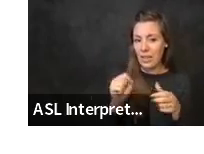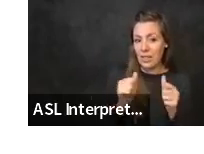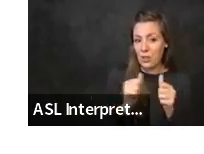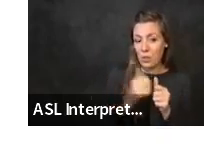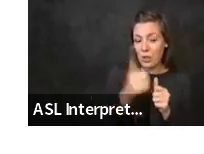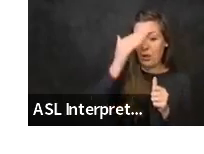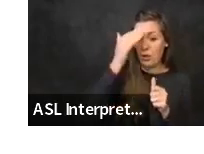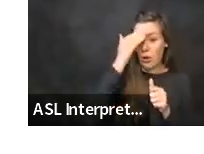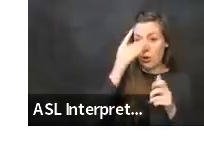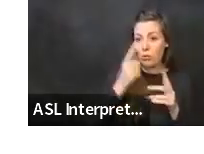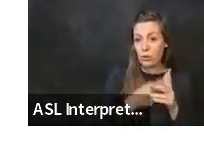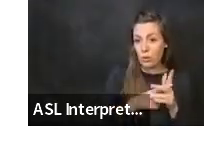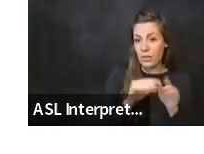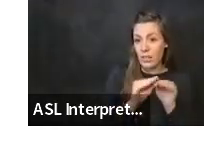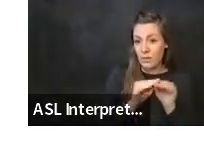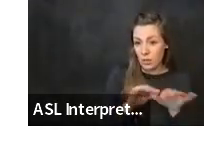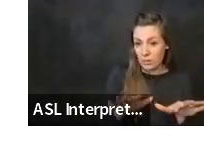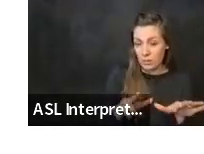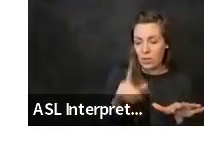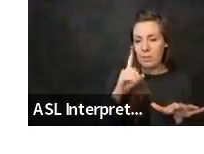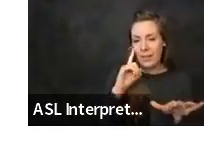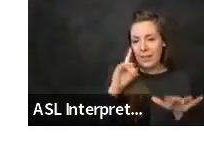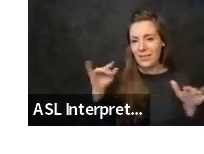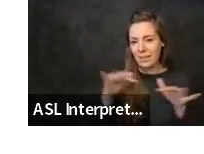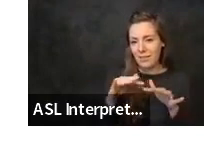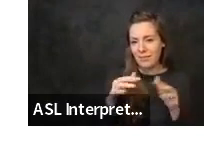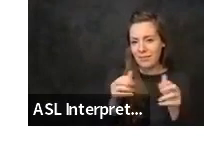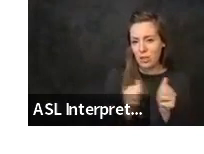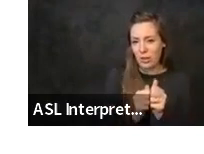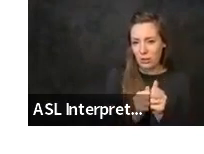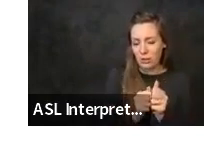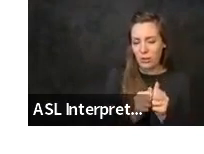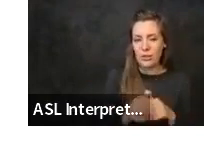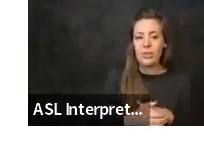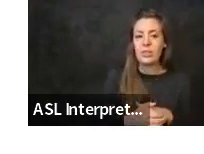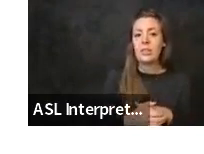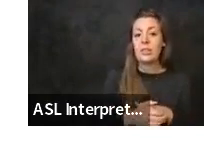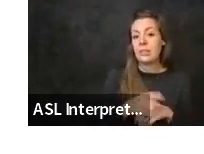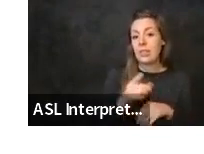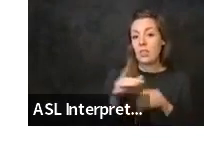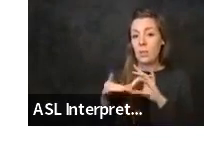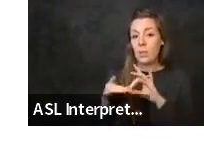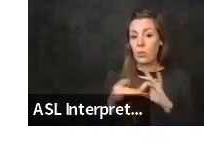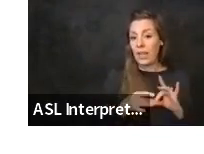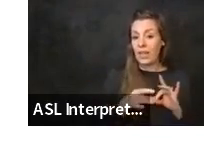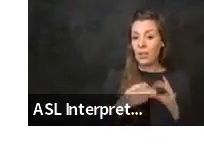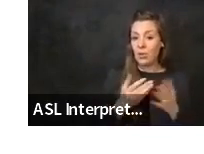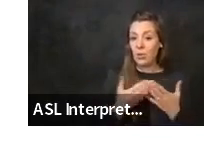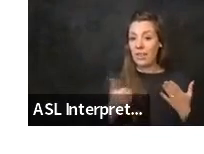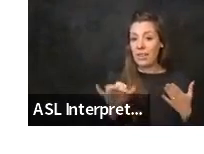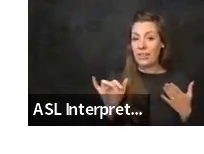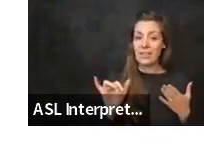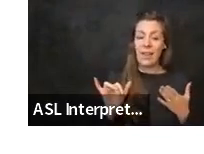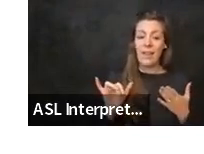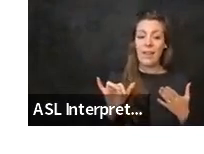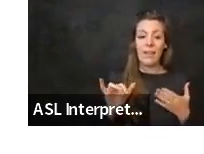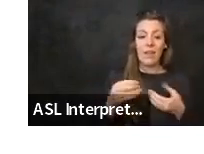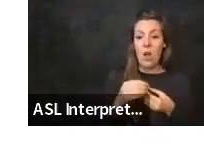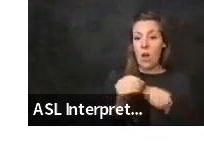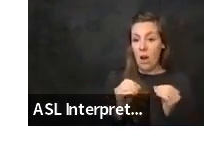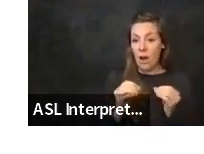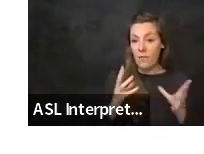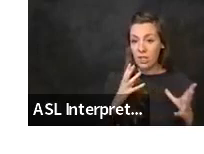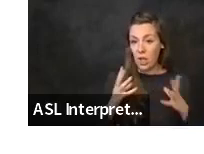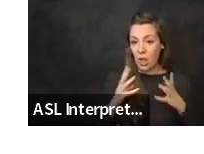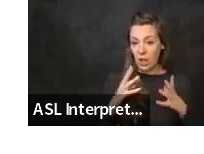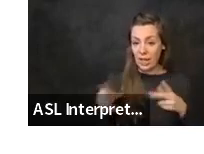source of transmission due to gatherings. And these have been related to things such as office holiday